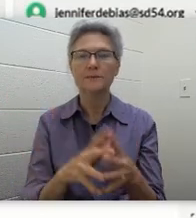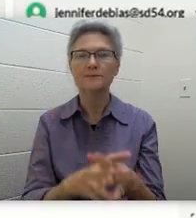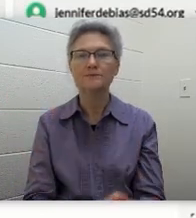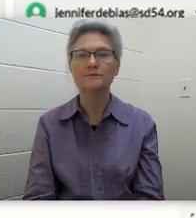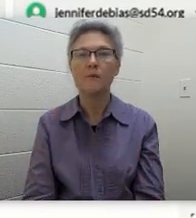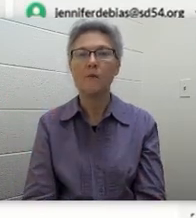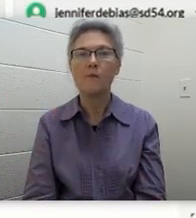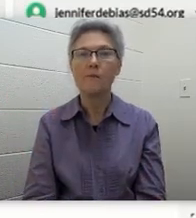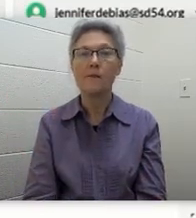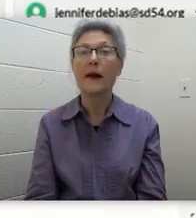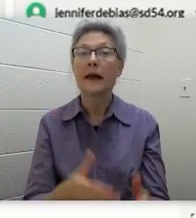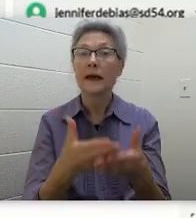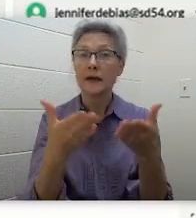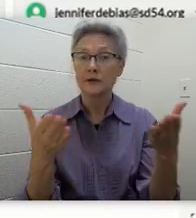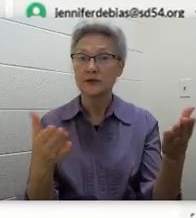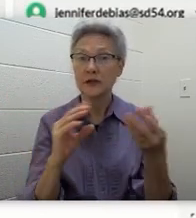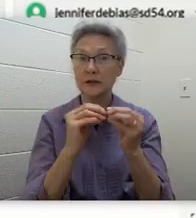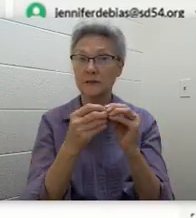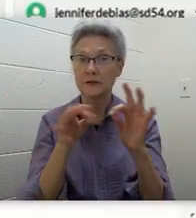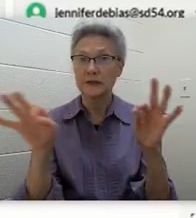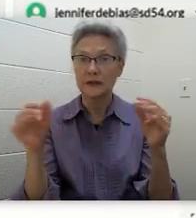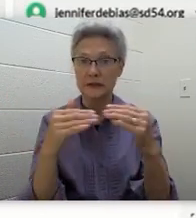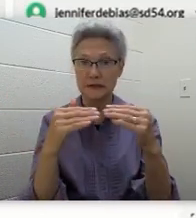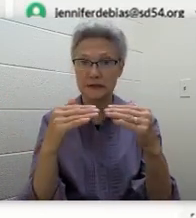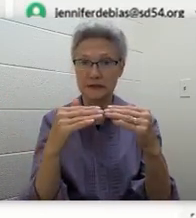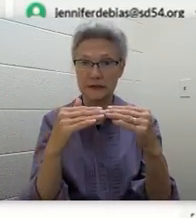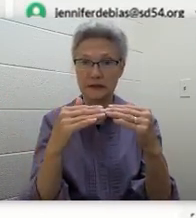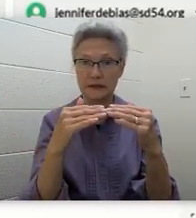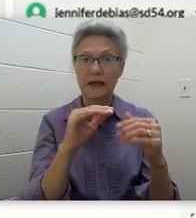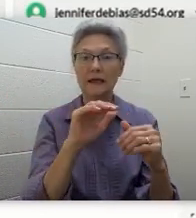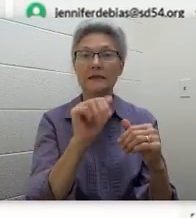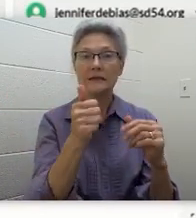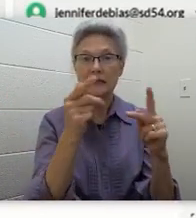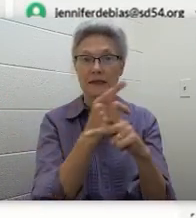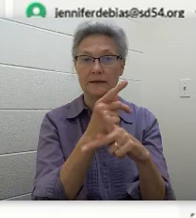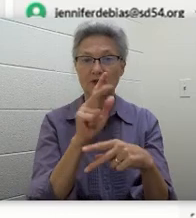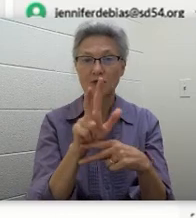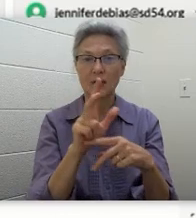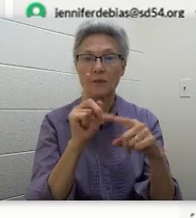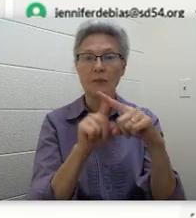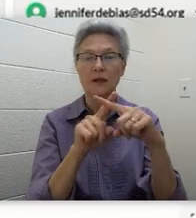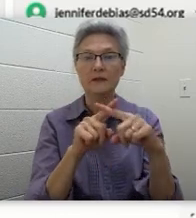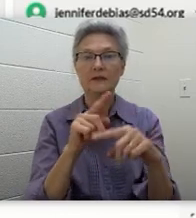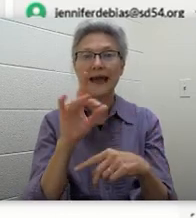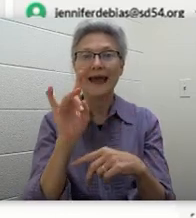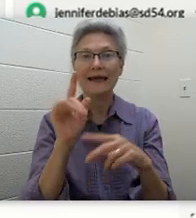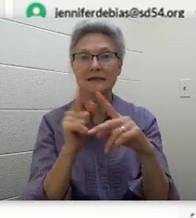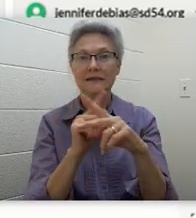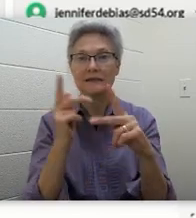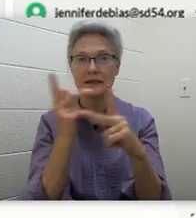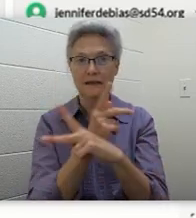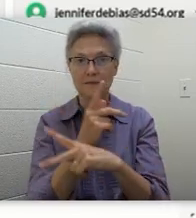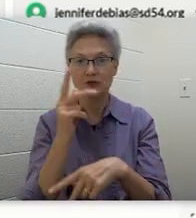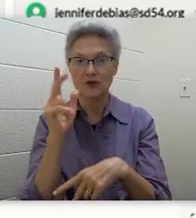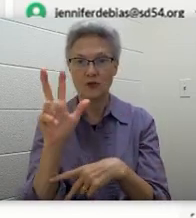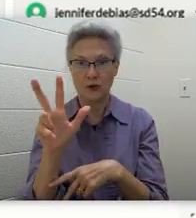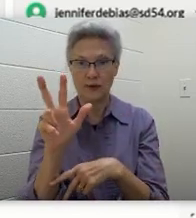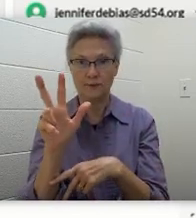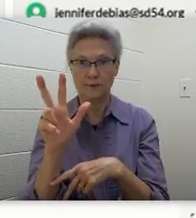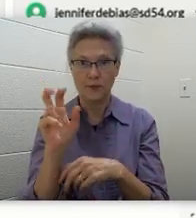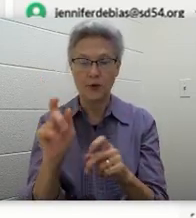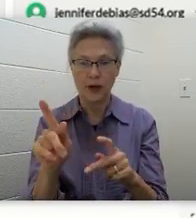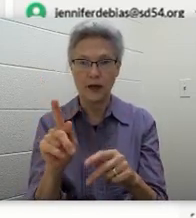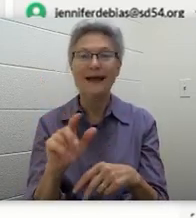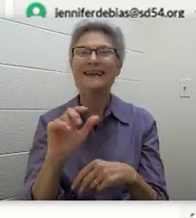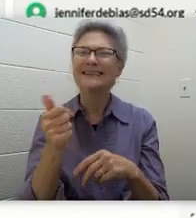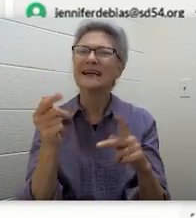factor. So here's the equation written out. We're going to do 10 times 3 plus 8 times 3. Okay, so let's start